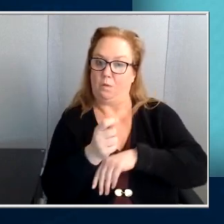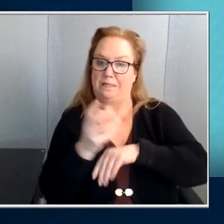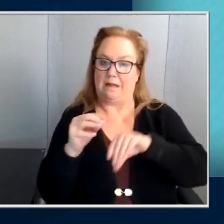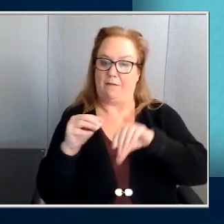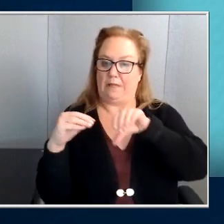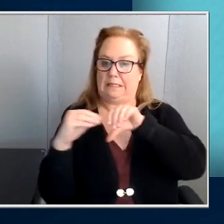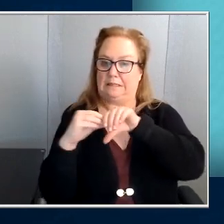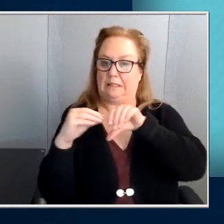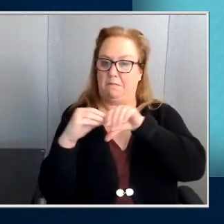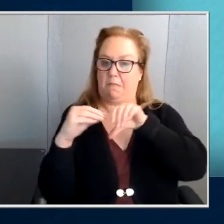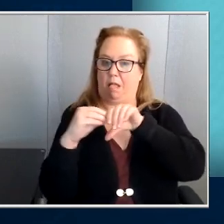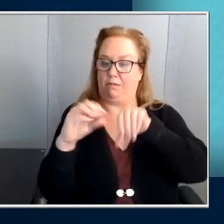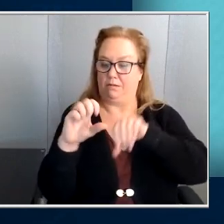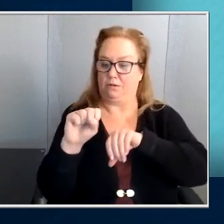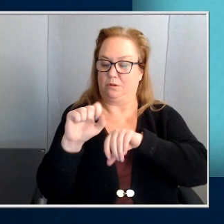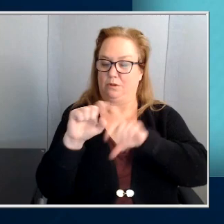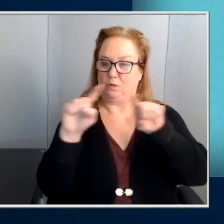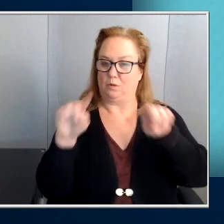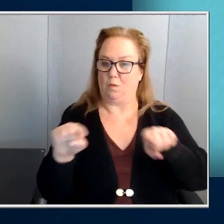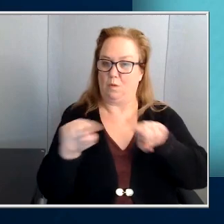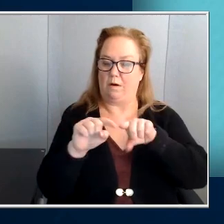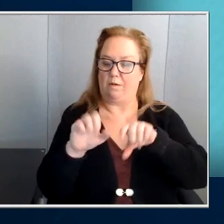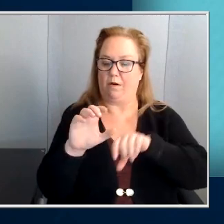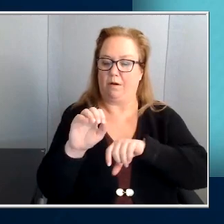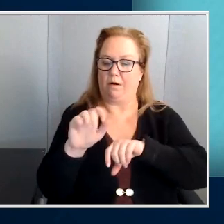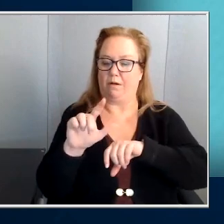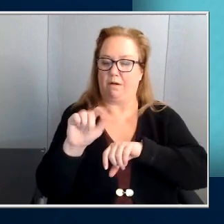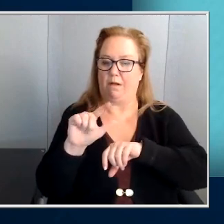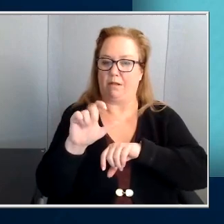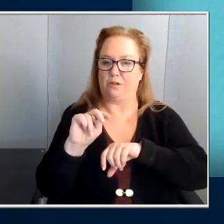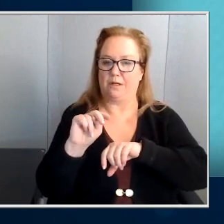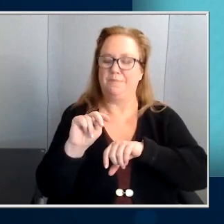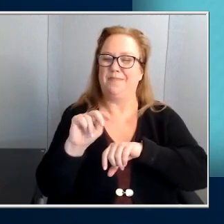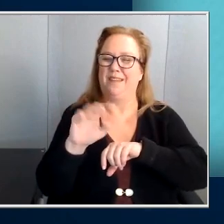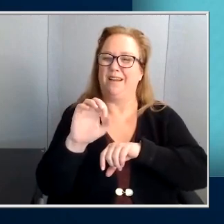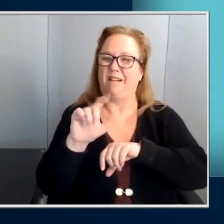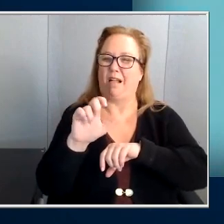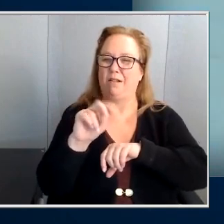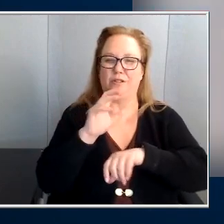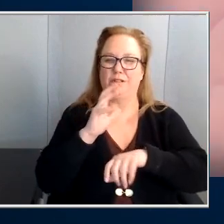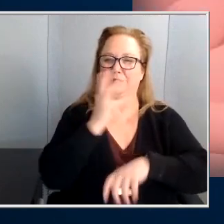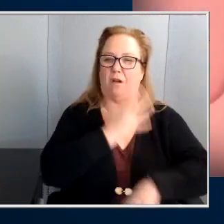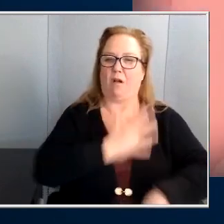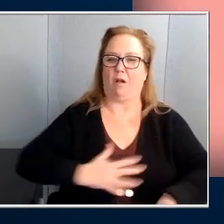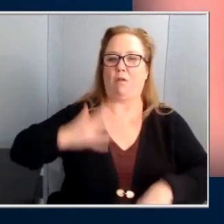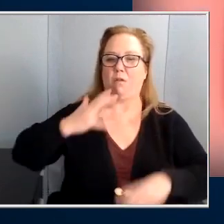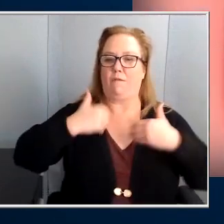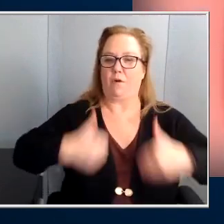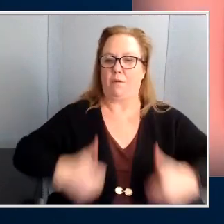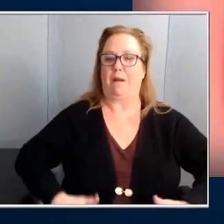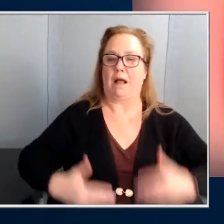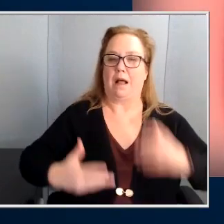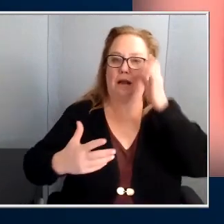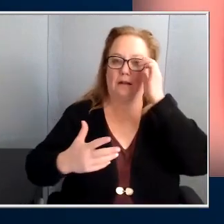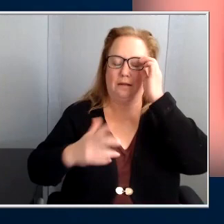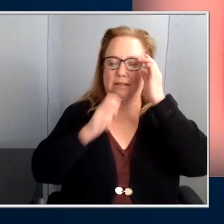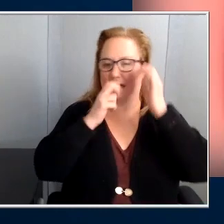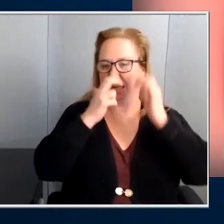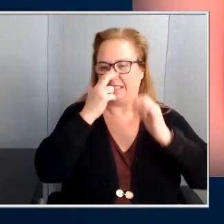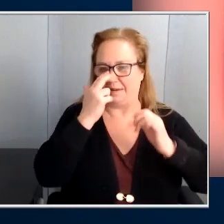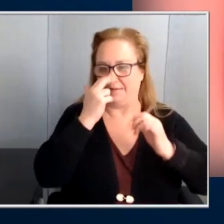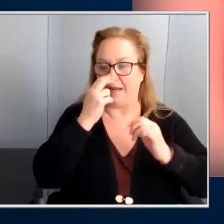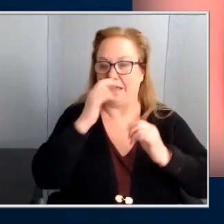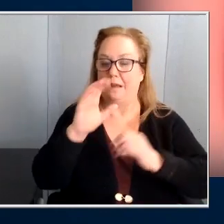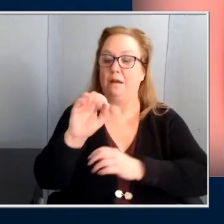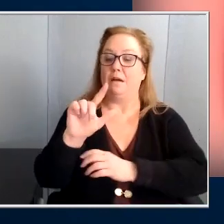small squares of collagen. And collagen is like kind of a connective tissue. It's throughout the body. So this is not some funny substance. So